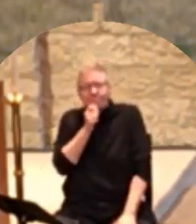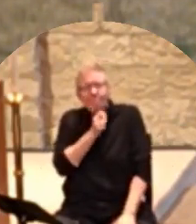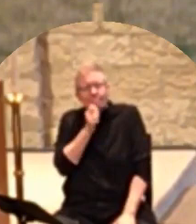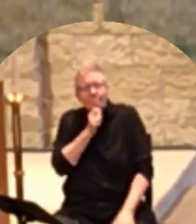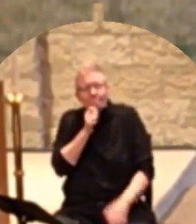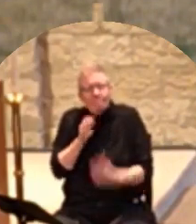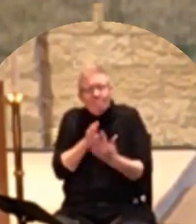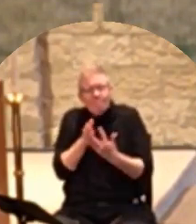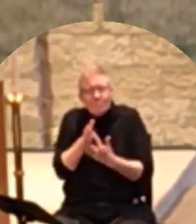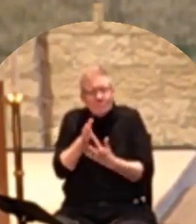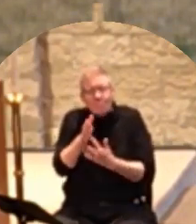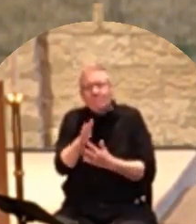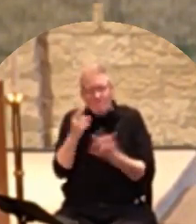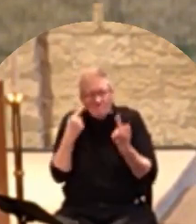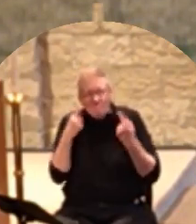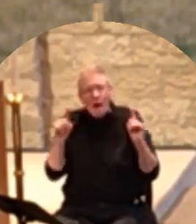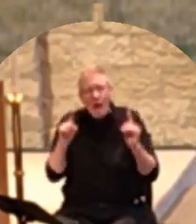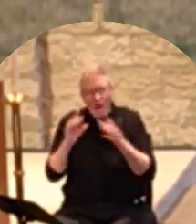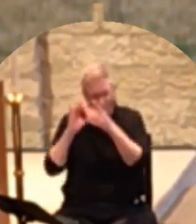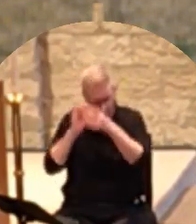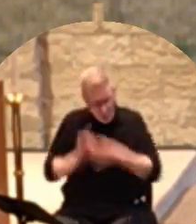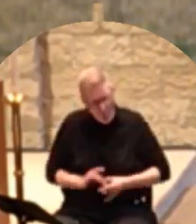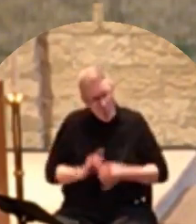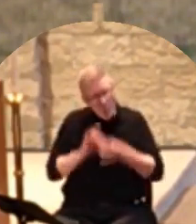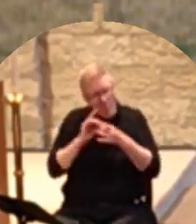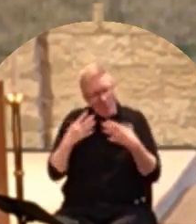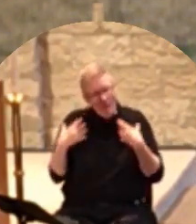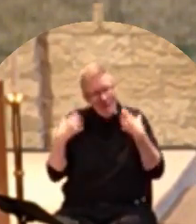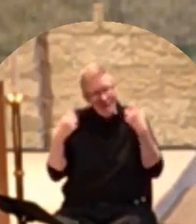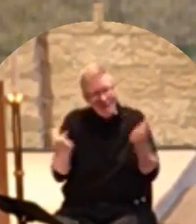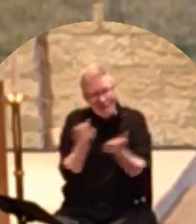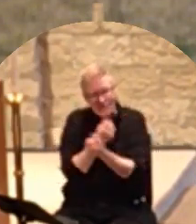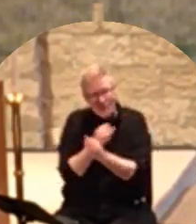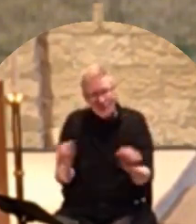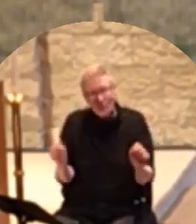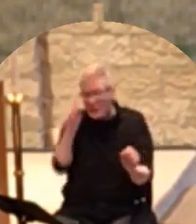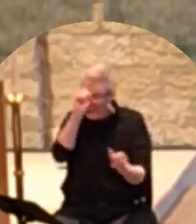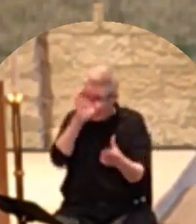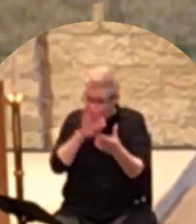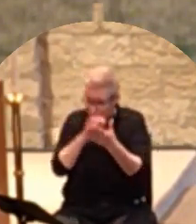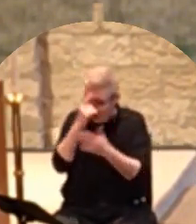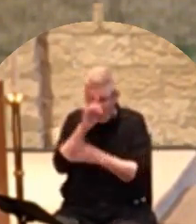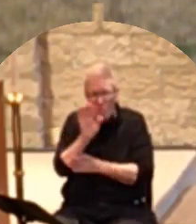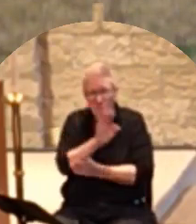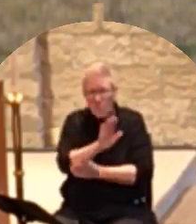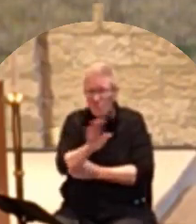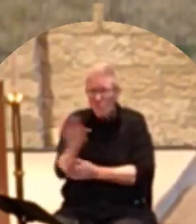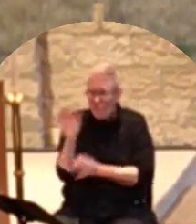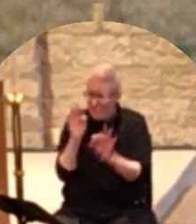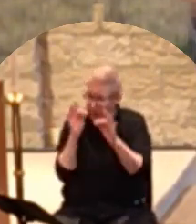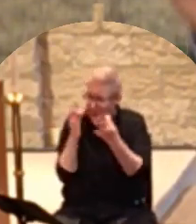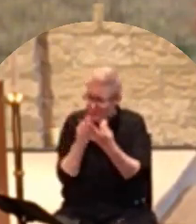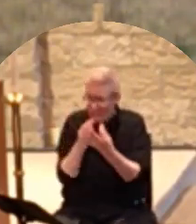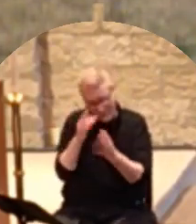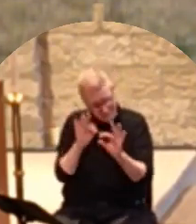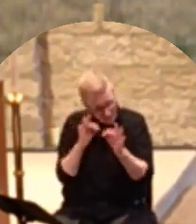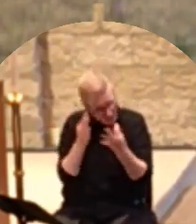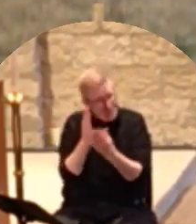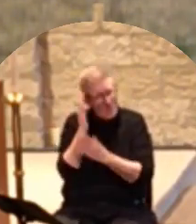and free. Believe for your family. Your family will come through this as